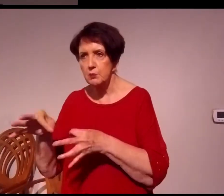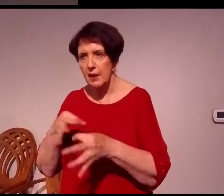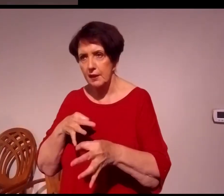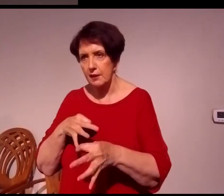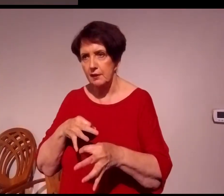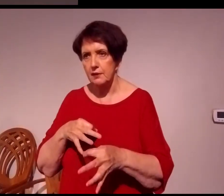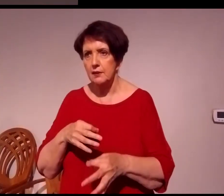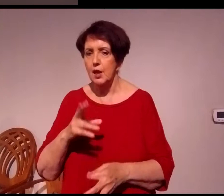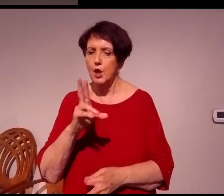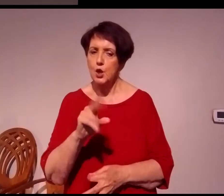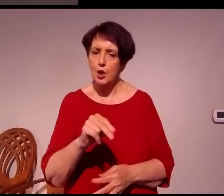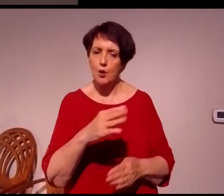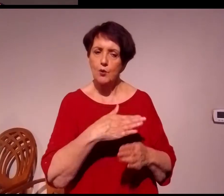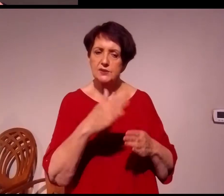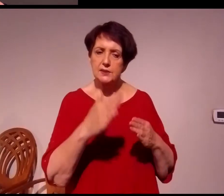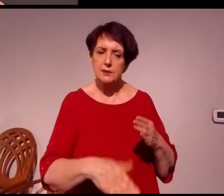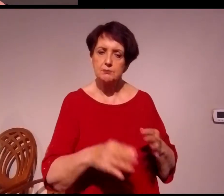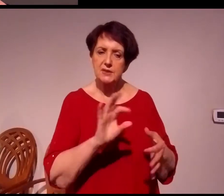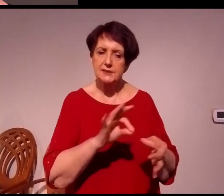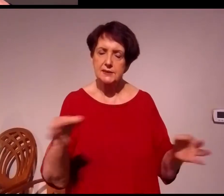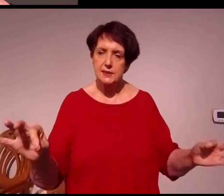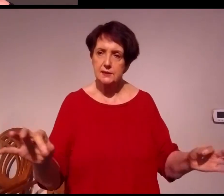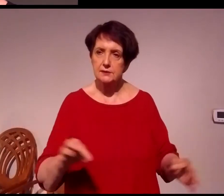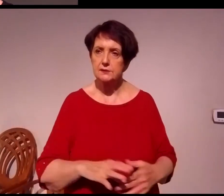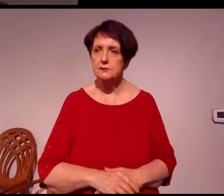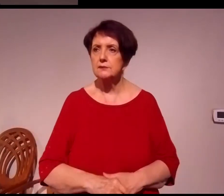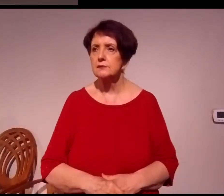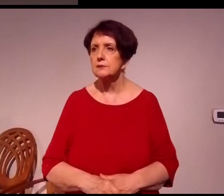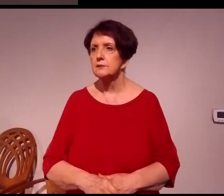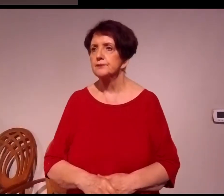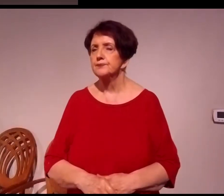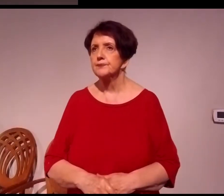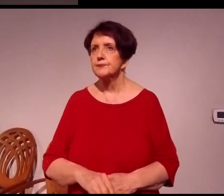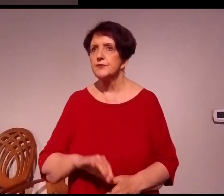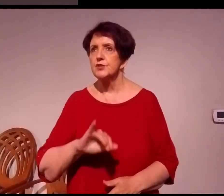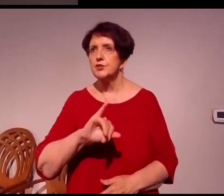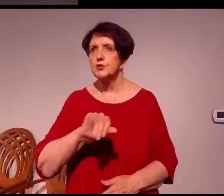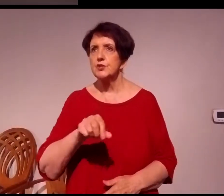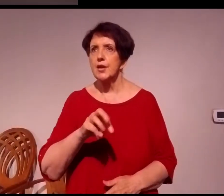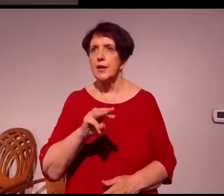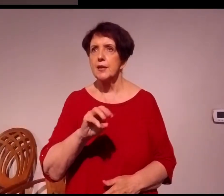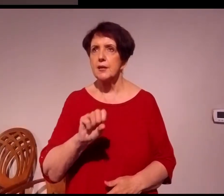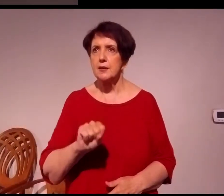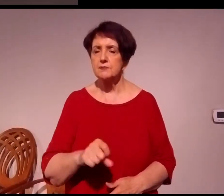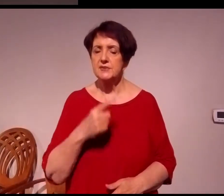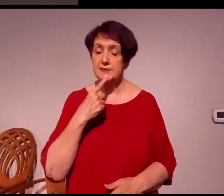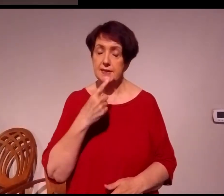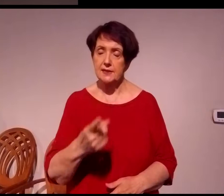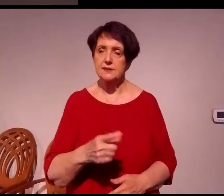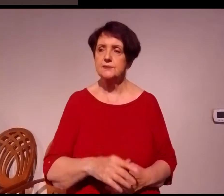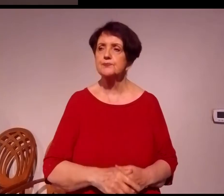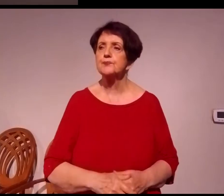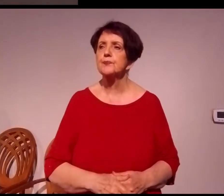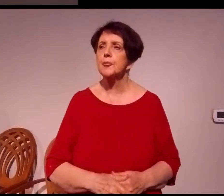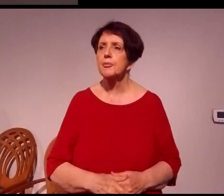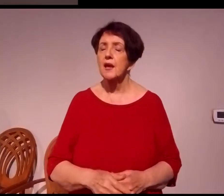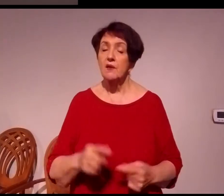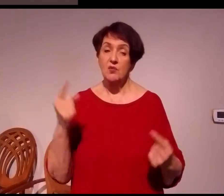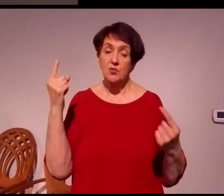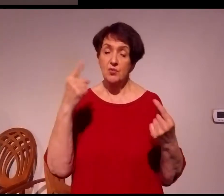a complete sentence. Now, James, in our book, The Power of No, he goes on to say this. The